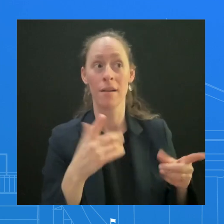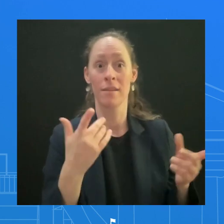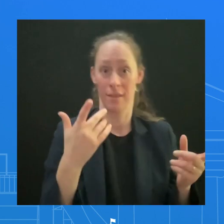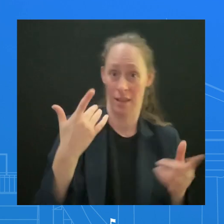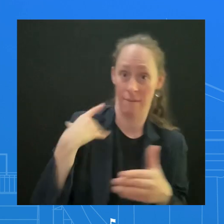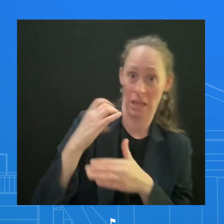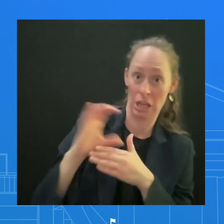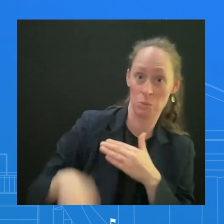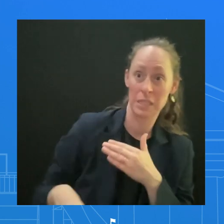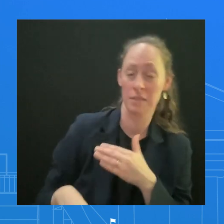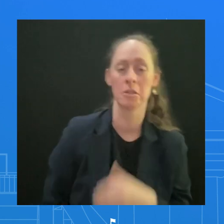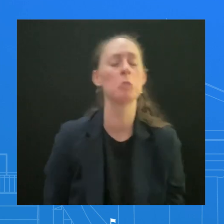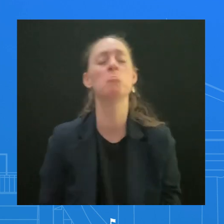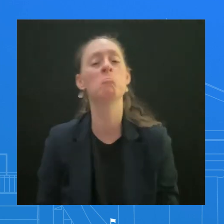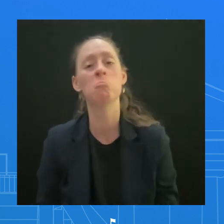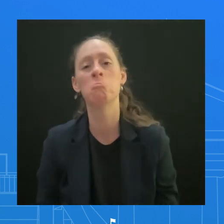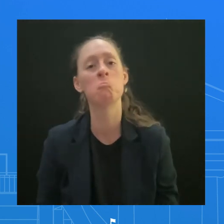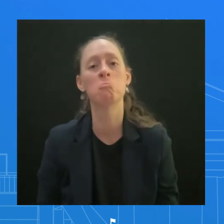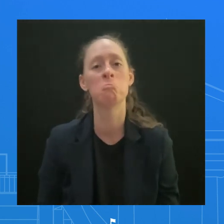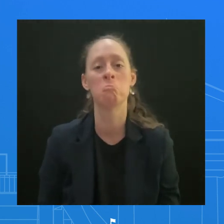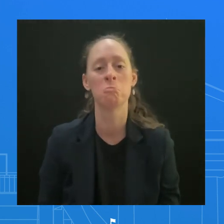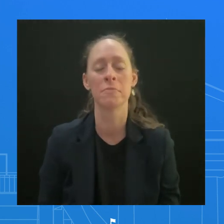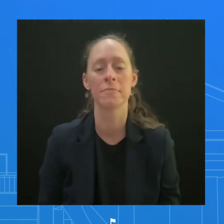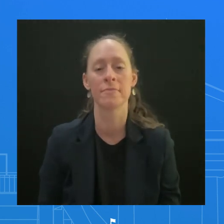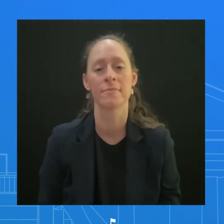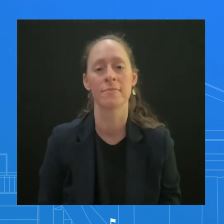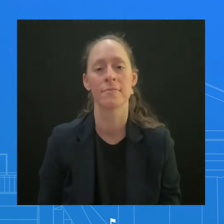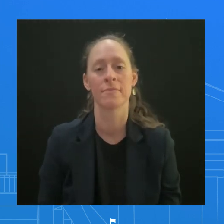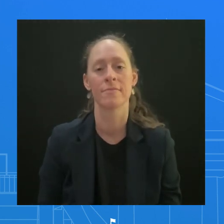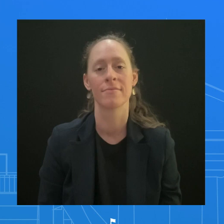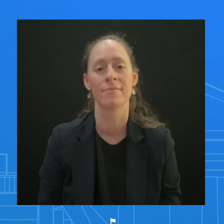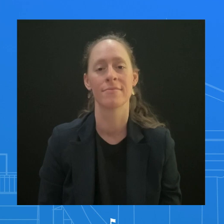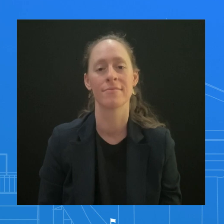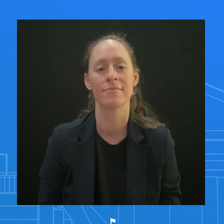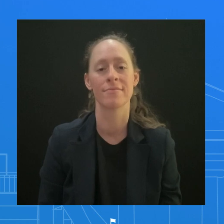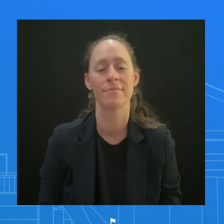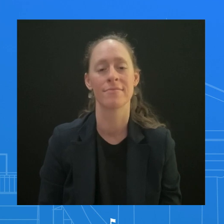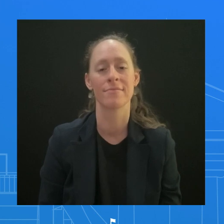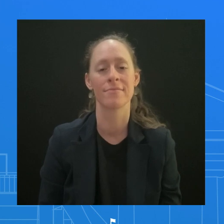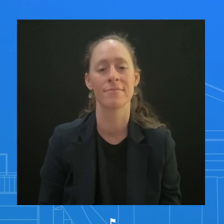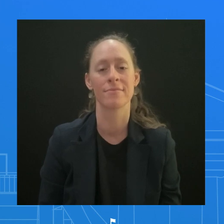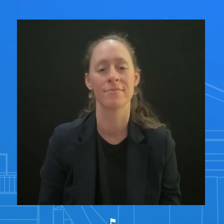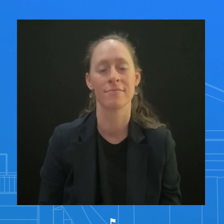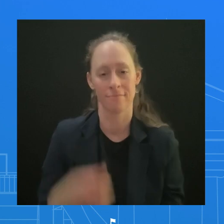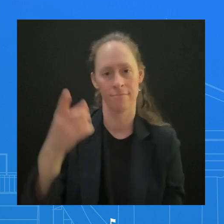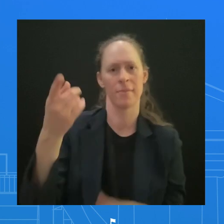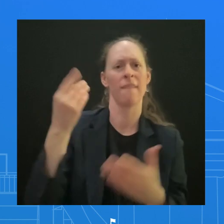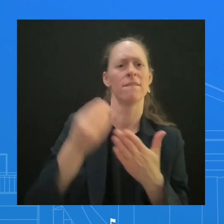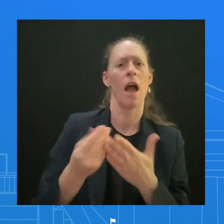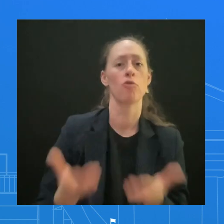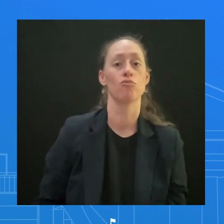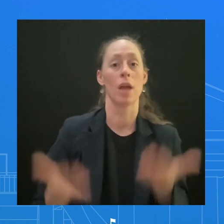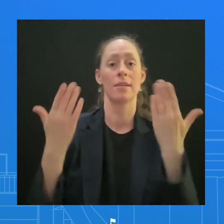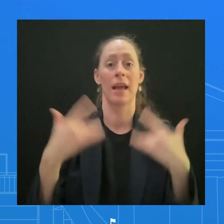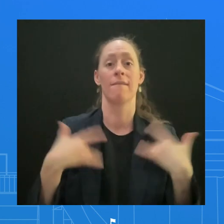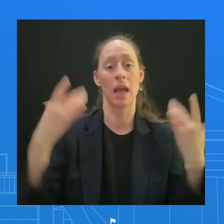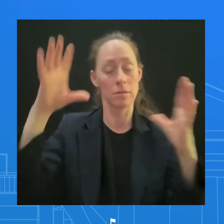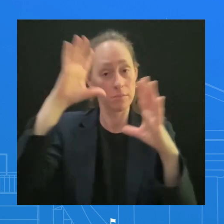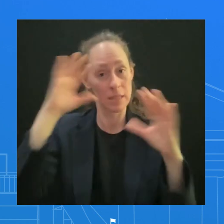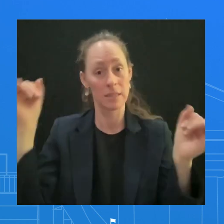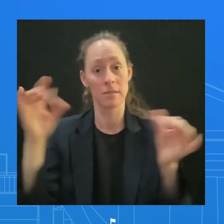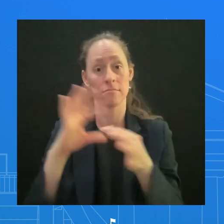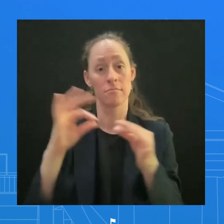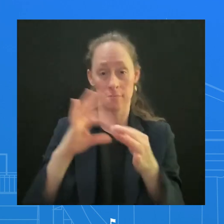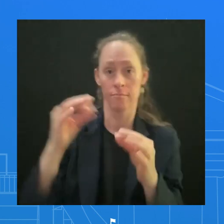the president in his comments at that fundraiser, he also revealed a U.S. intelligence assessment that she was not aware of the spy balloon flying